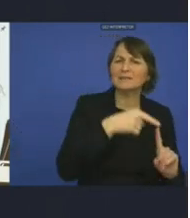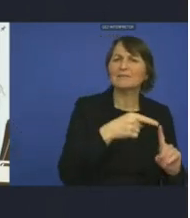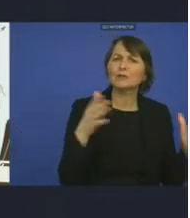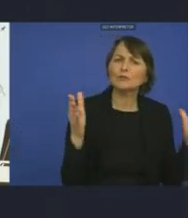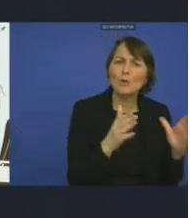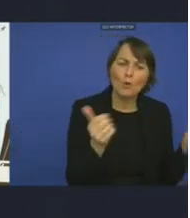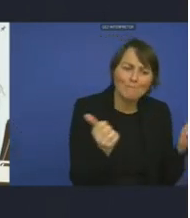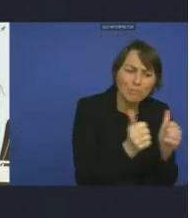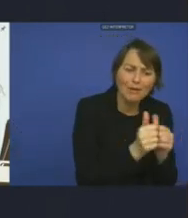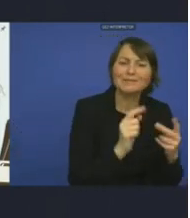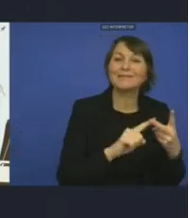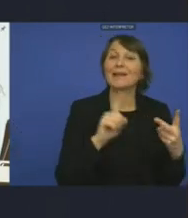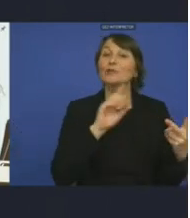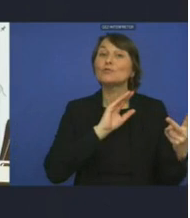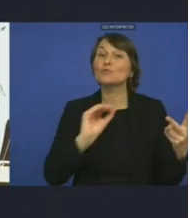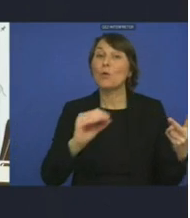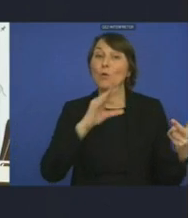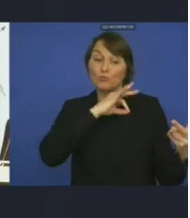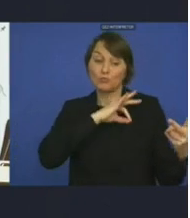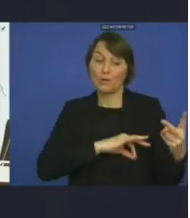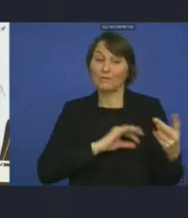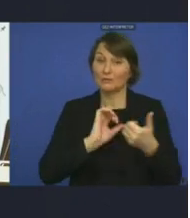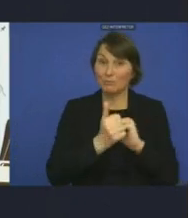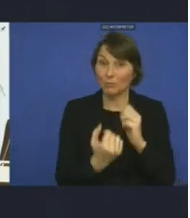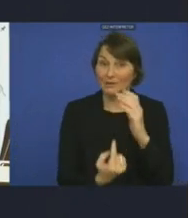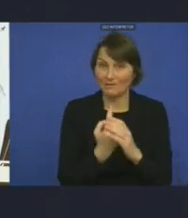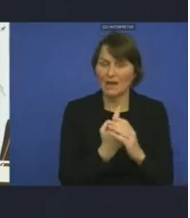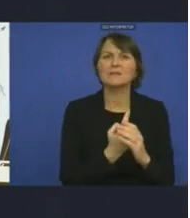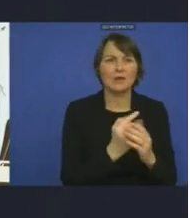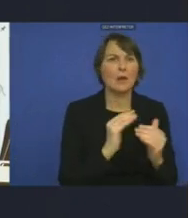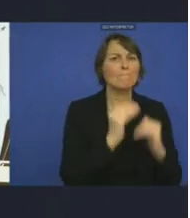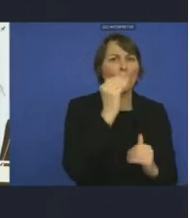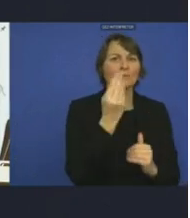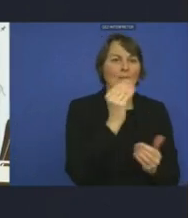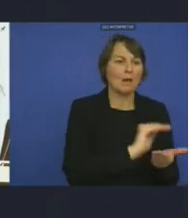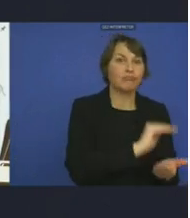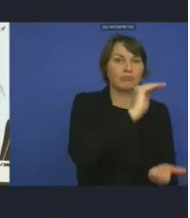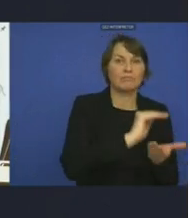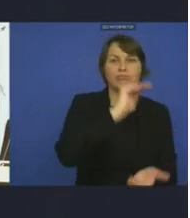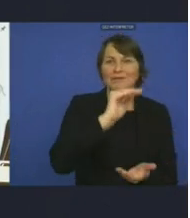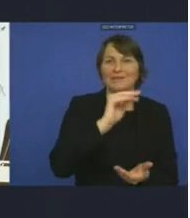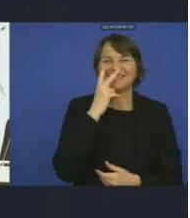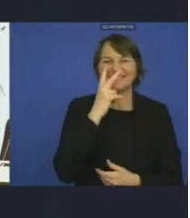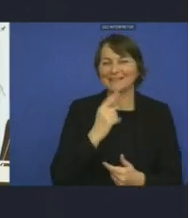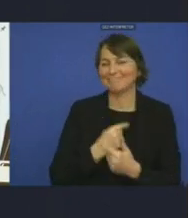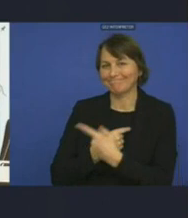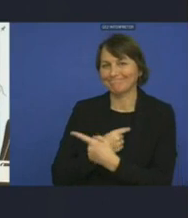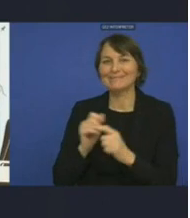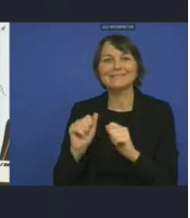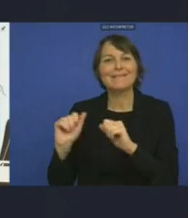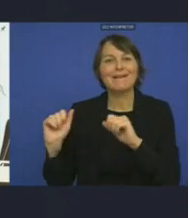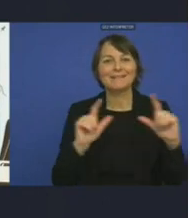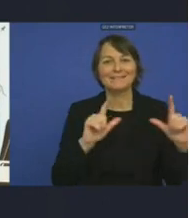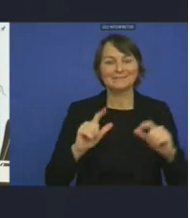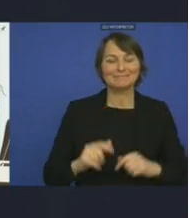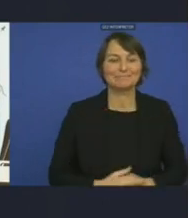two that are receiving the highest increase, as you can see on the screen. We also welcome to